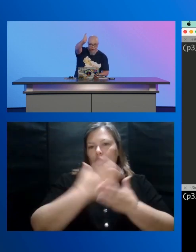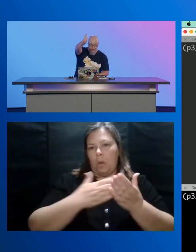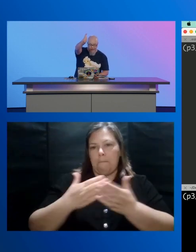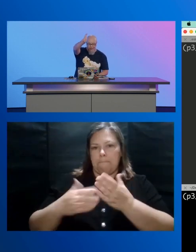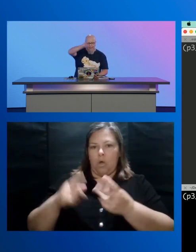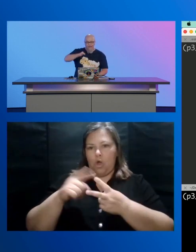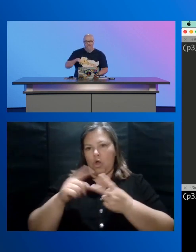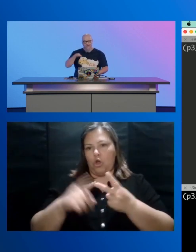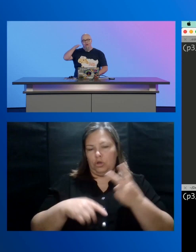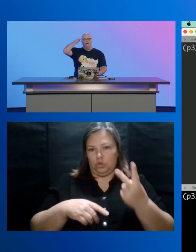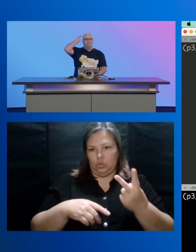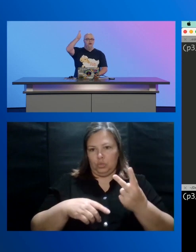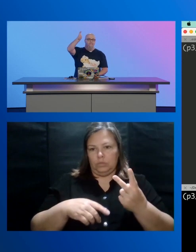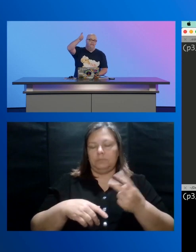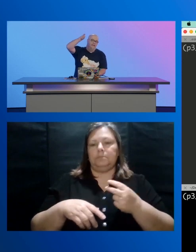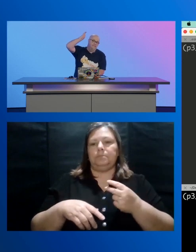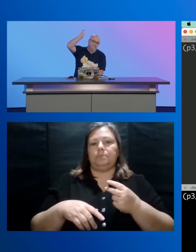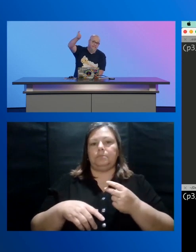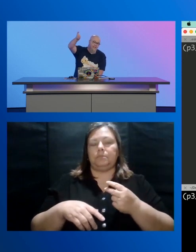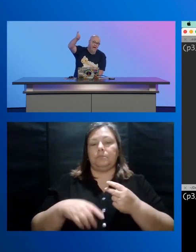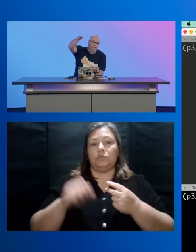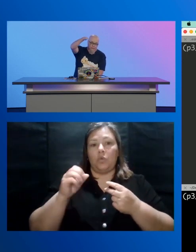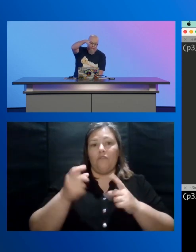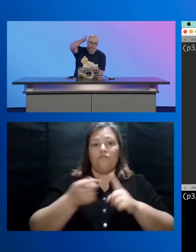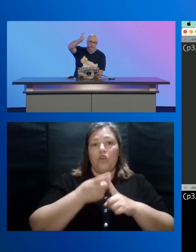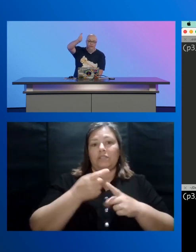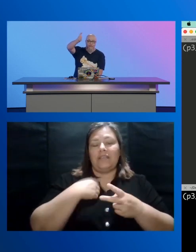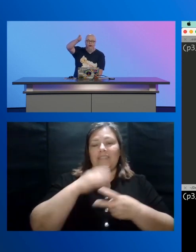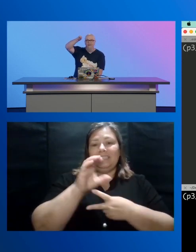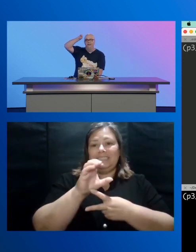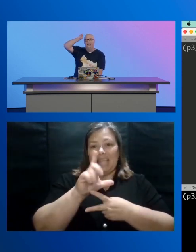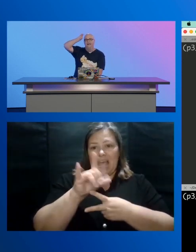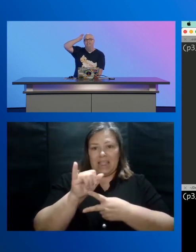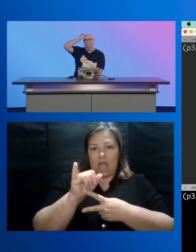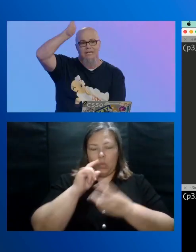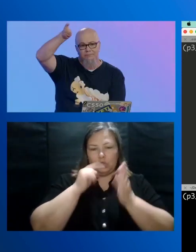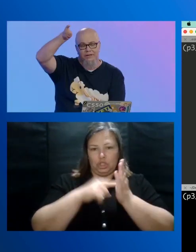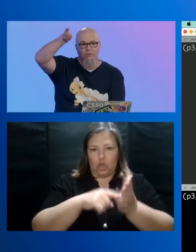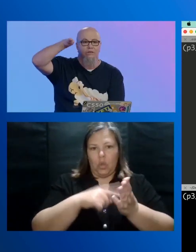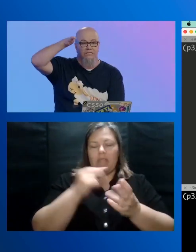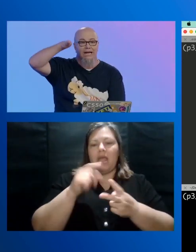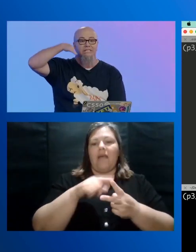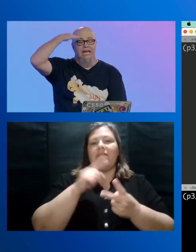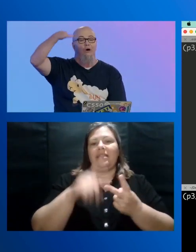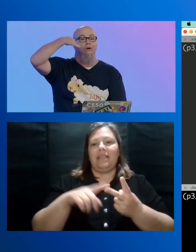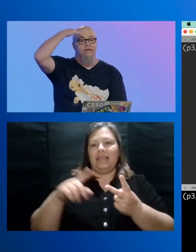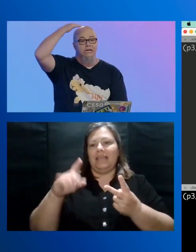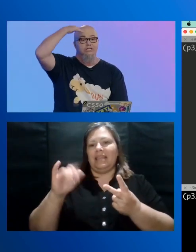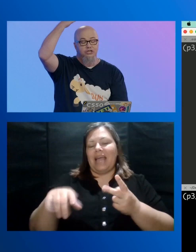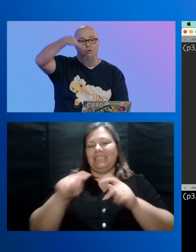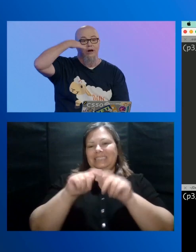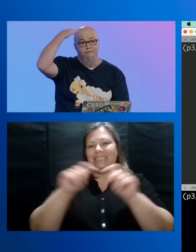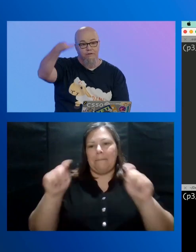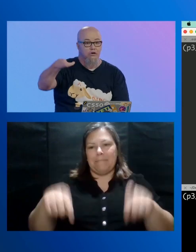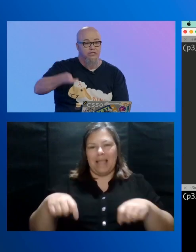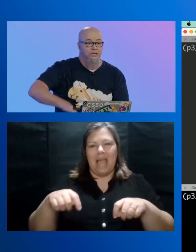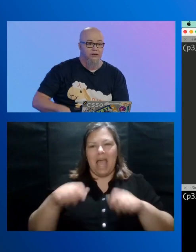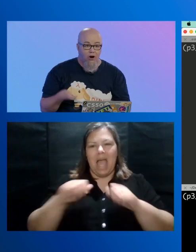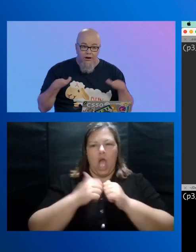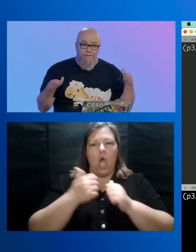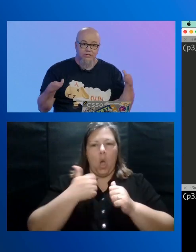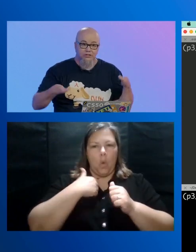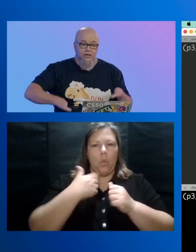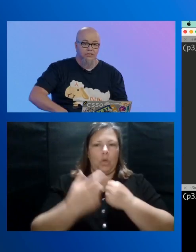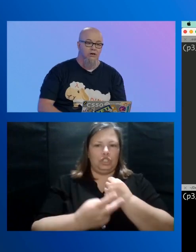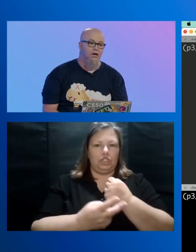That's 2, right? So first, it has the CLI, which I'm going to show you here, and then it has the templating, which is actually how we store and version